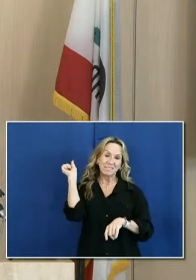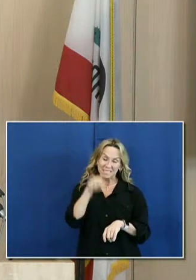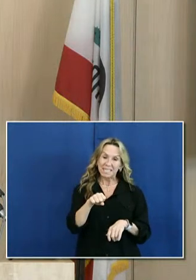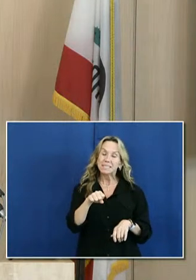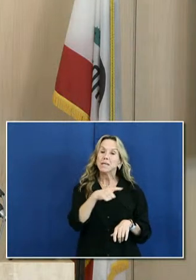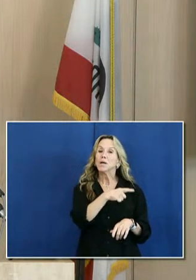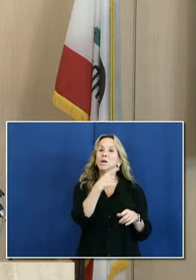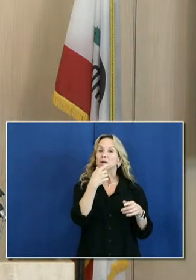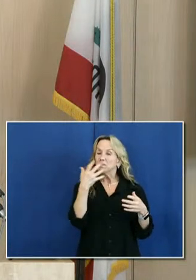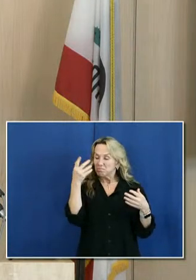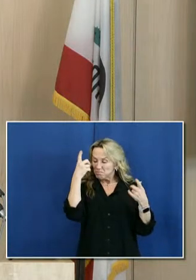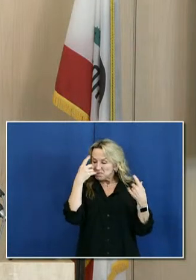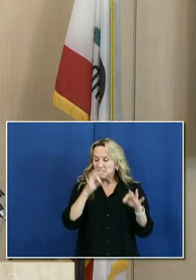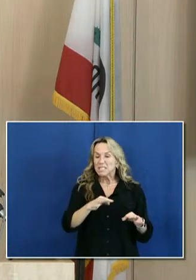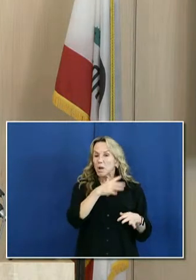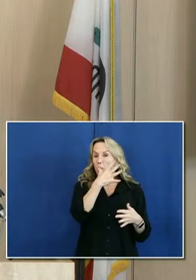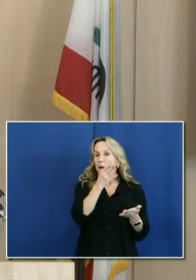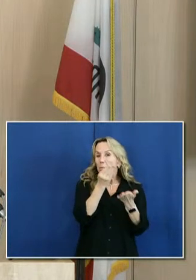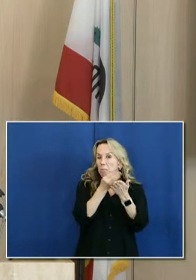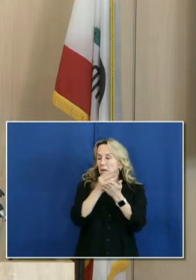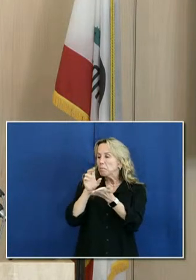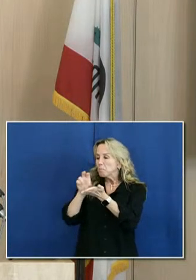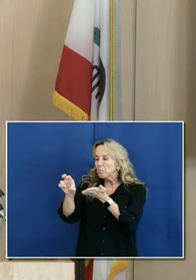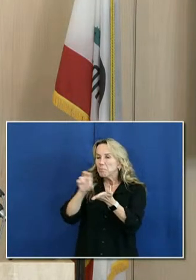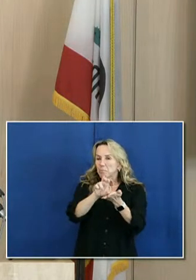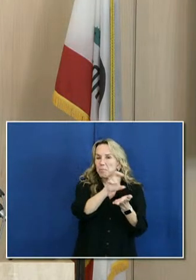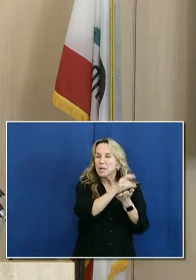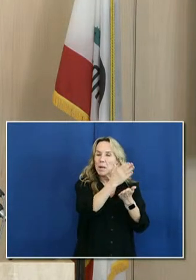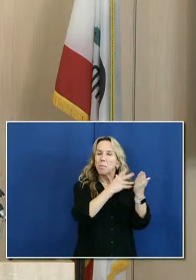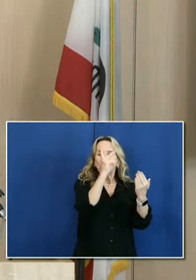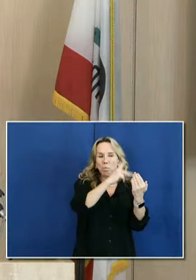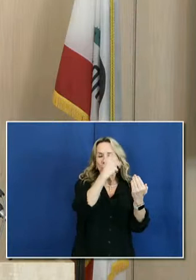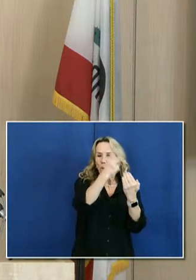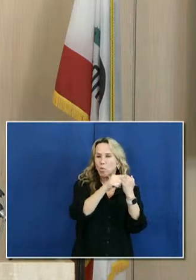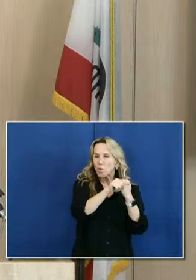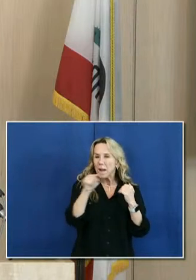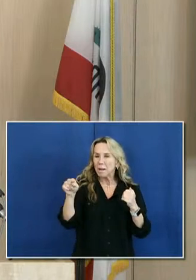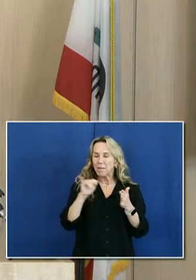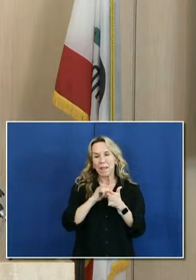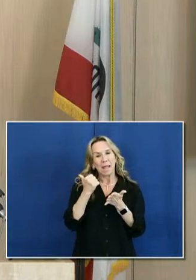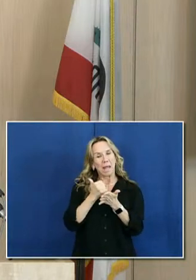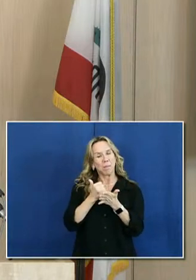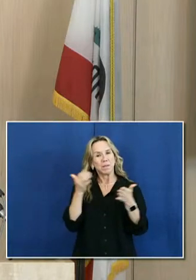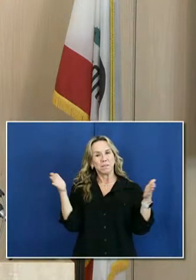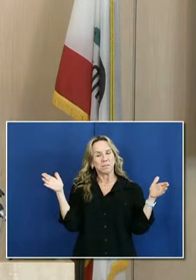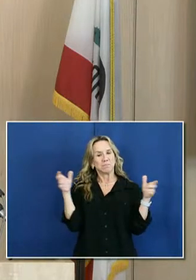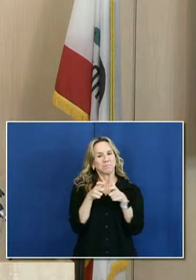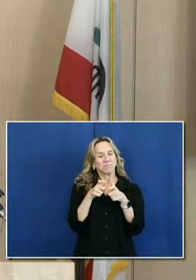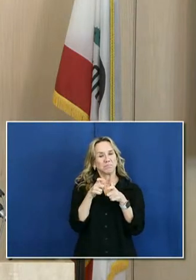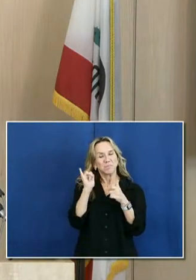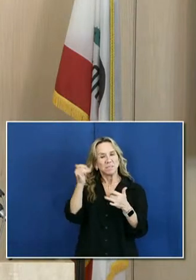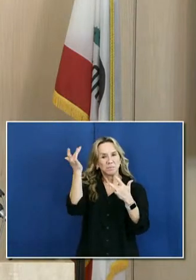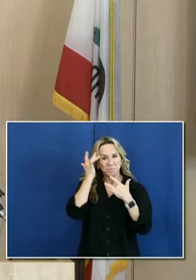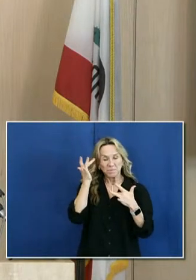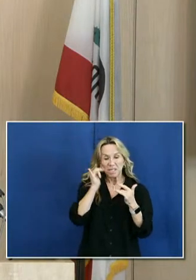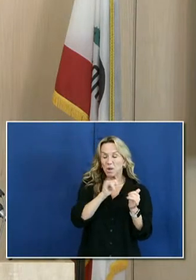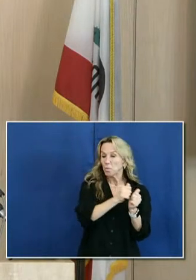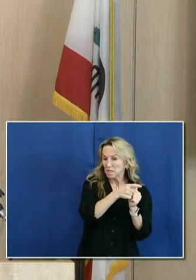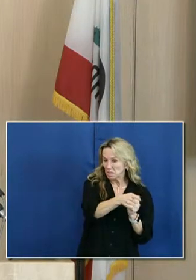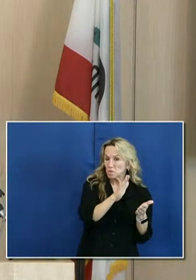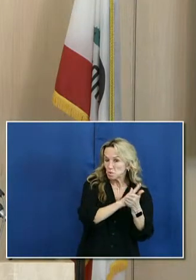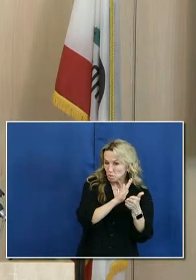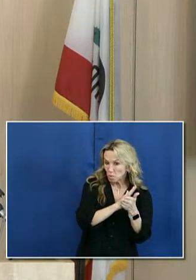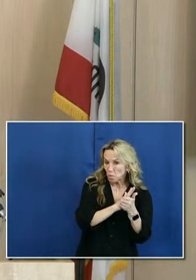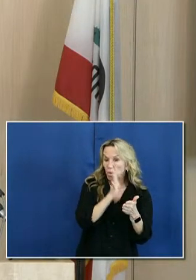for programs aimed at stopping the pandemic, including money for schools and for more testing. The